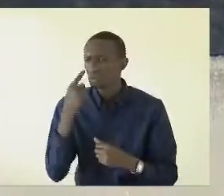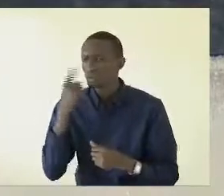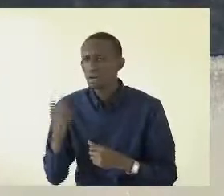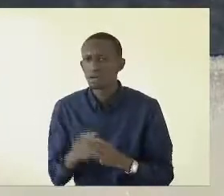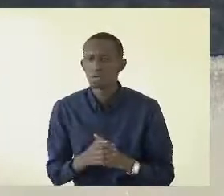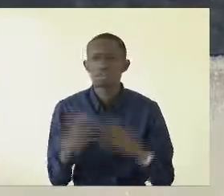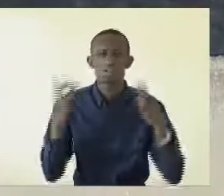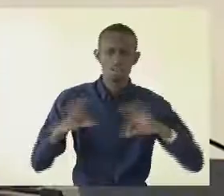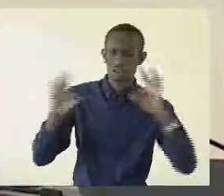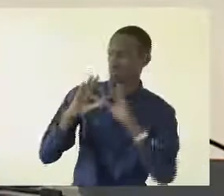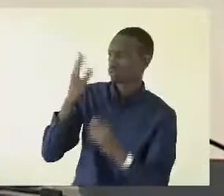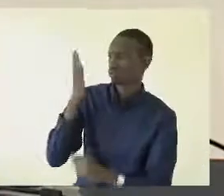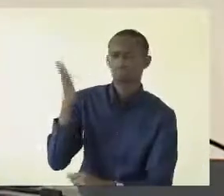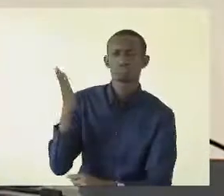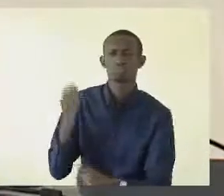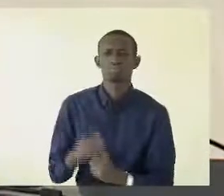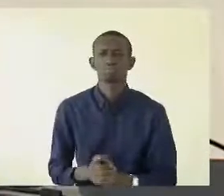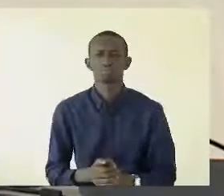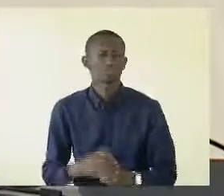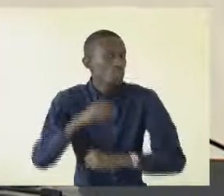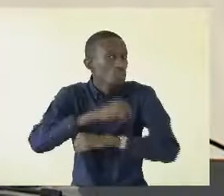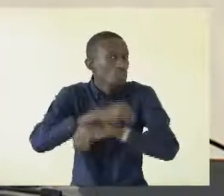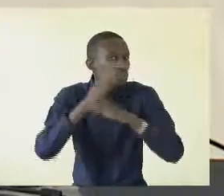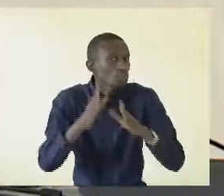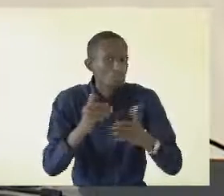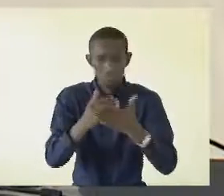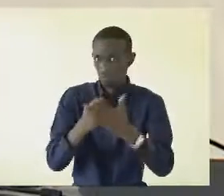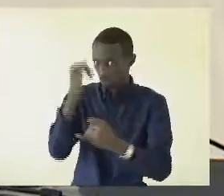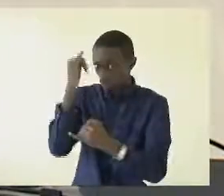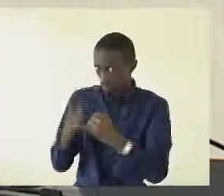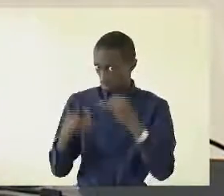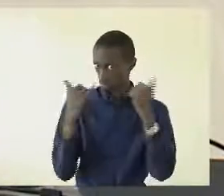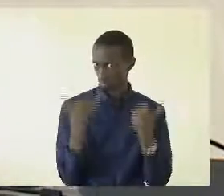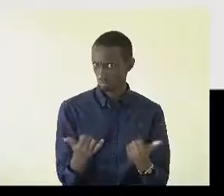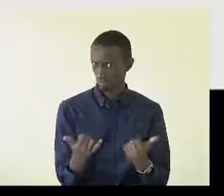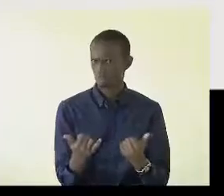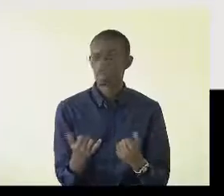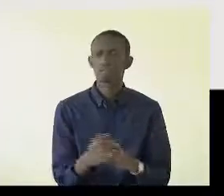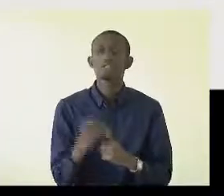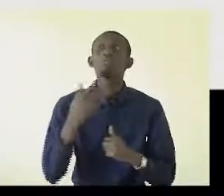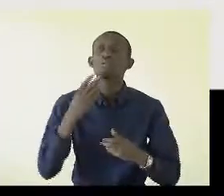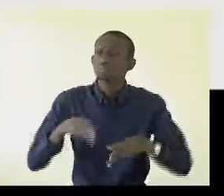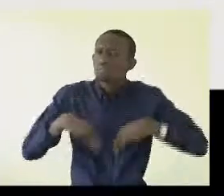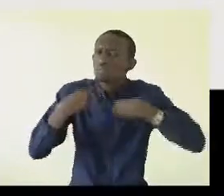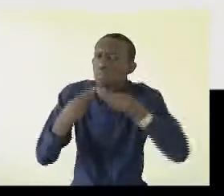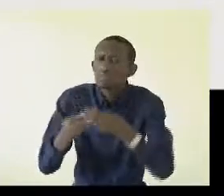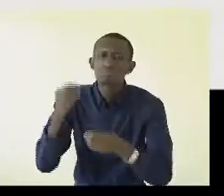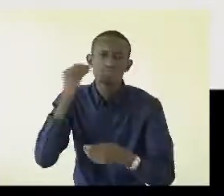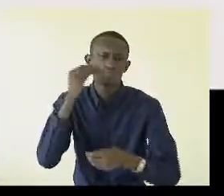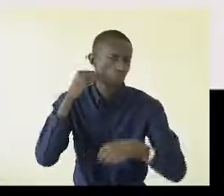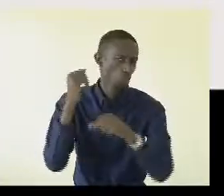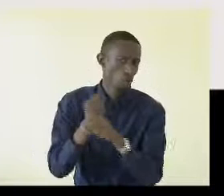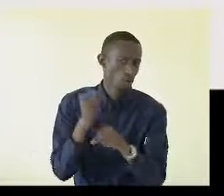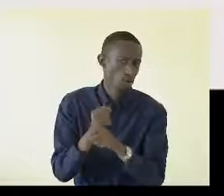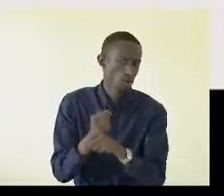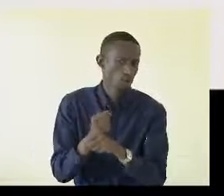their functions. Dear students, before we end our lesson today, this is your homework to test your